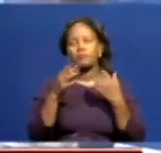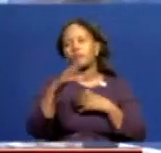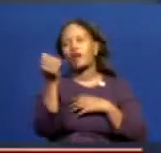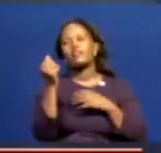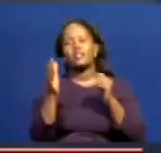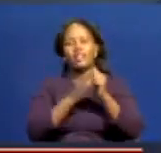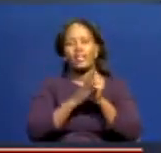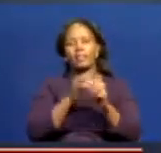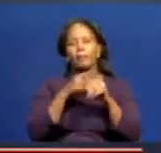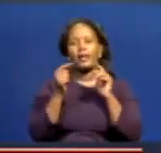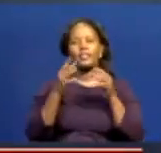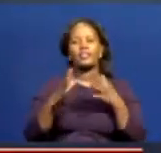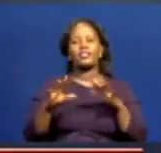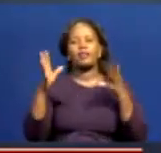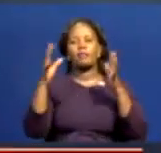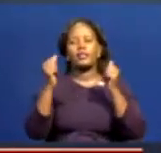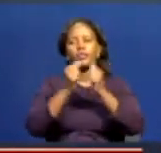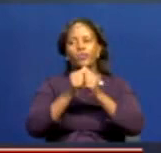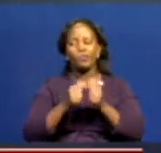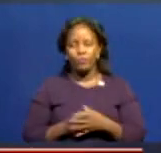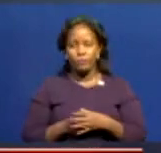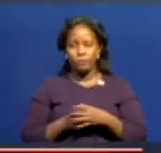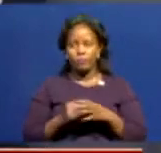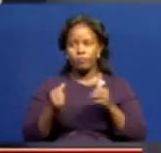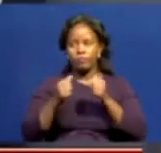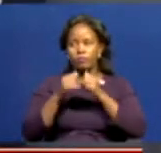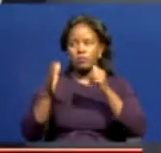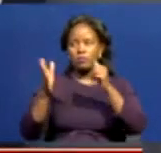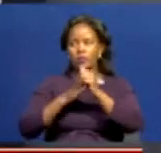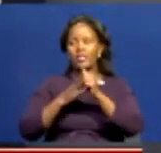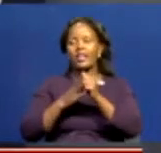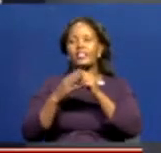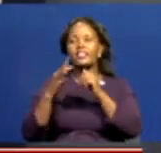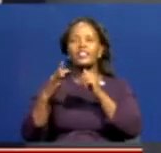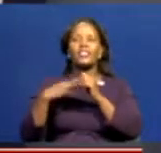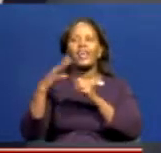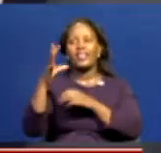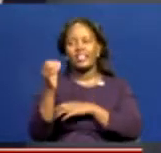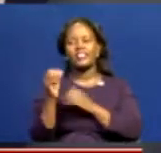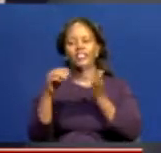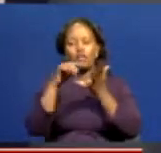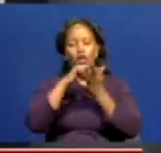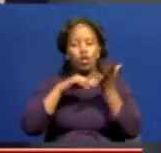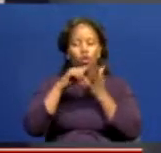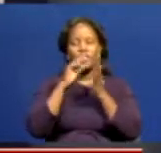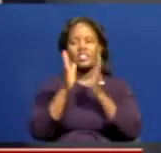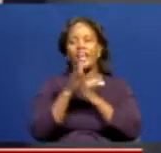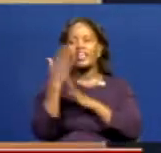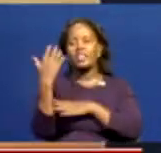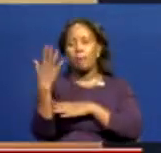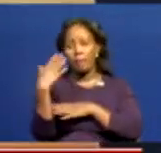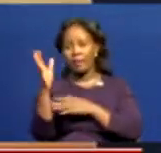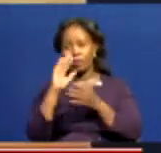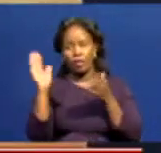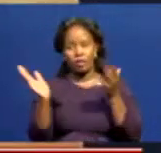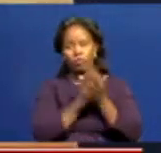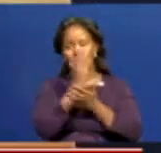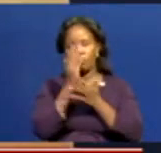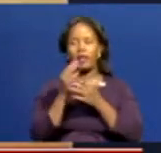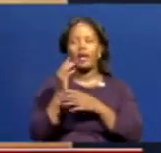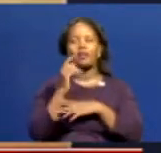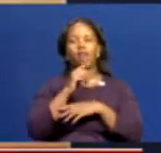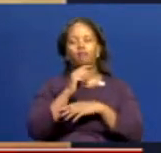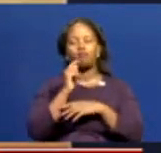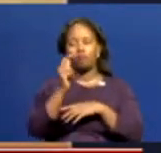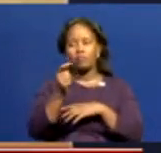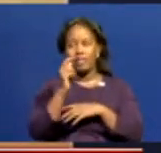10 years. In 1980, the coins and notes were phased out through a legal tender and replaced by a depiction